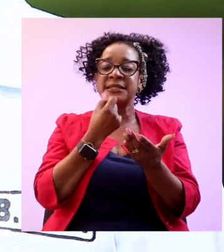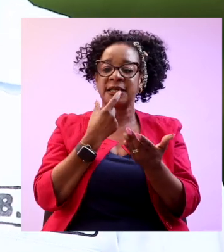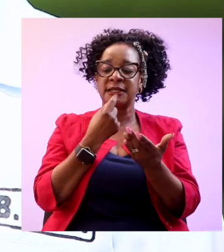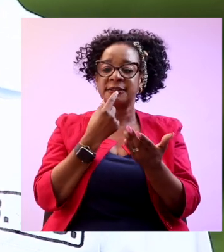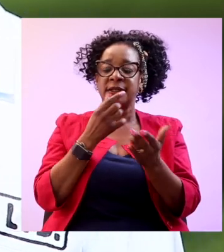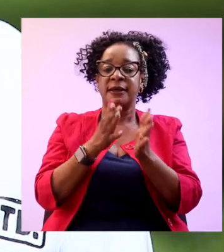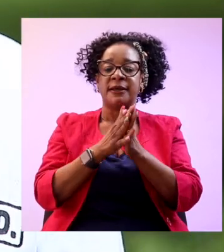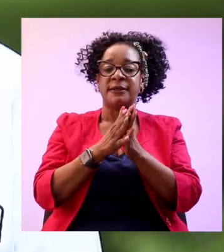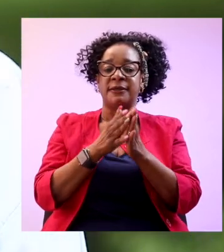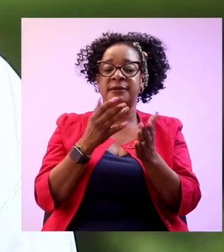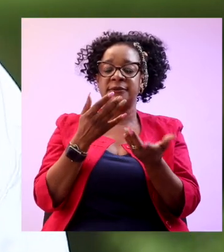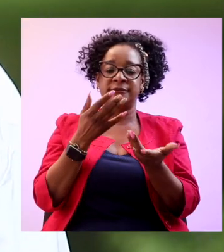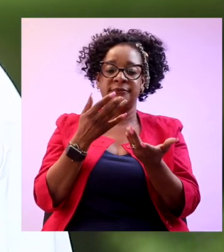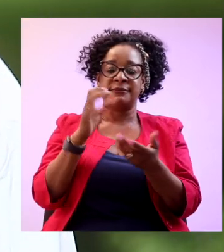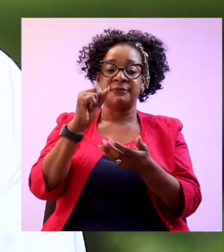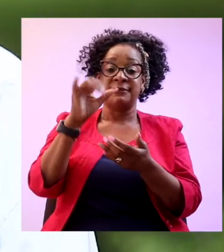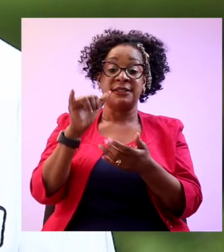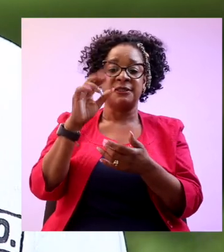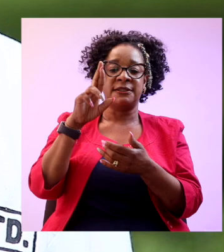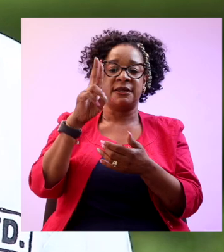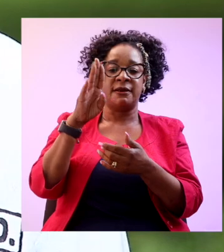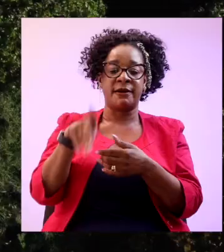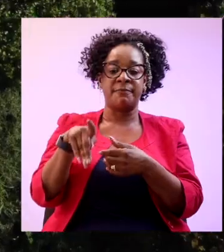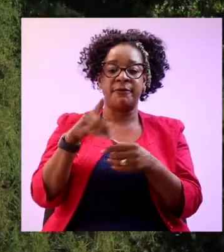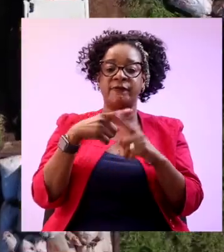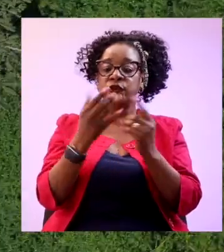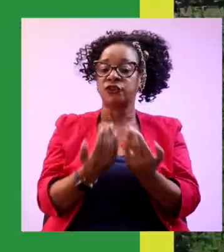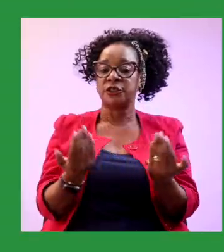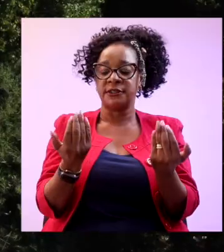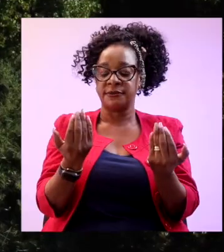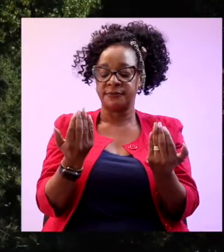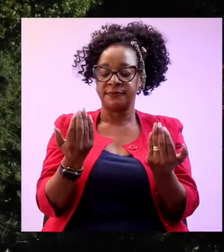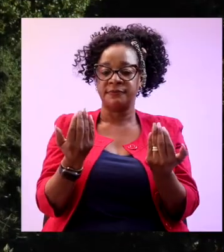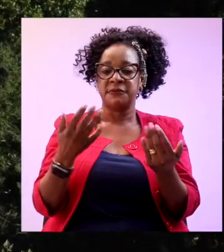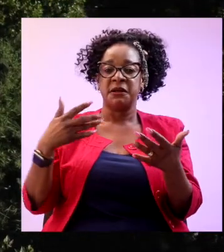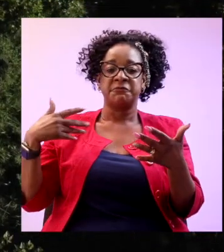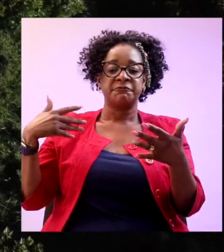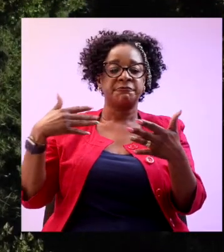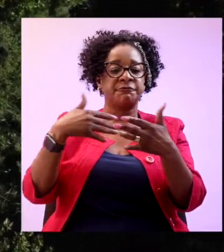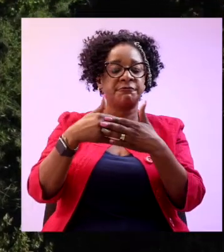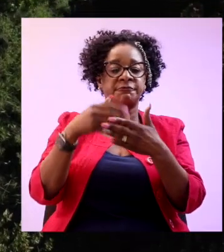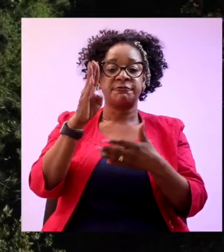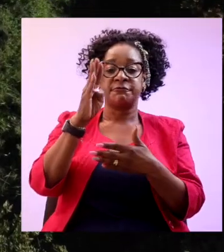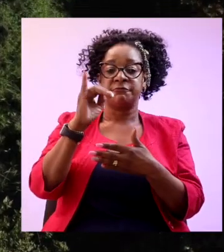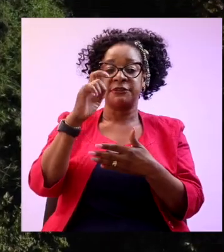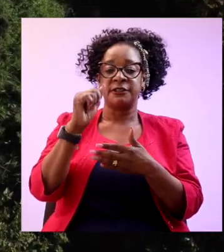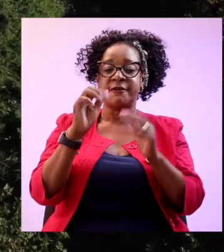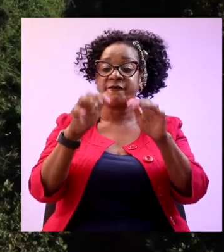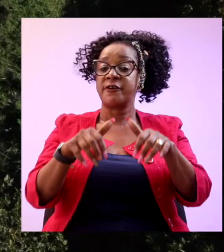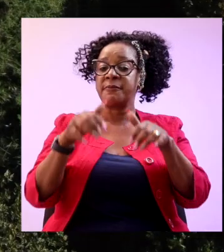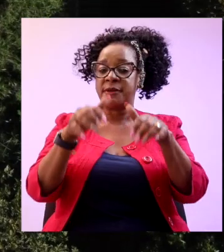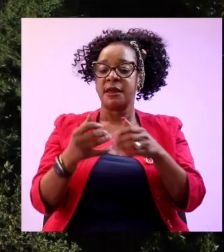capsules and all those syrups for the young kids. Over the centuries, Bixa